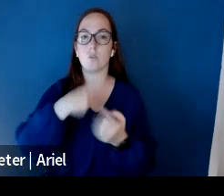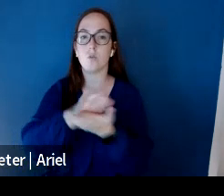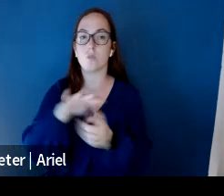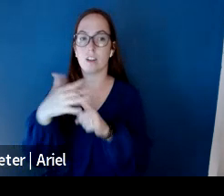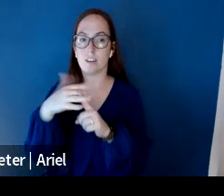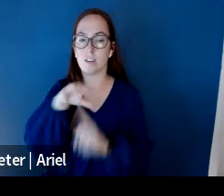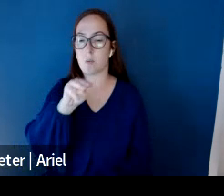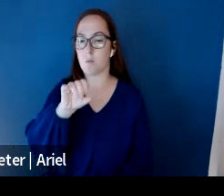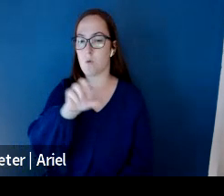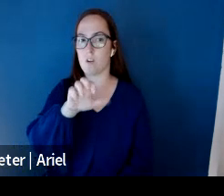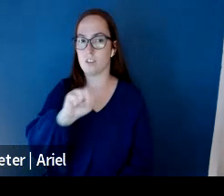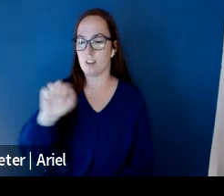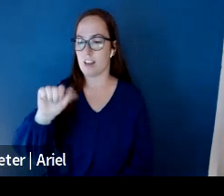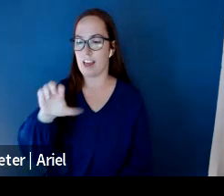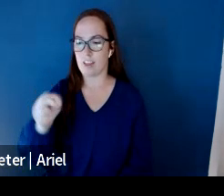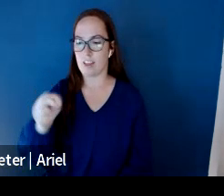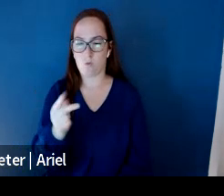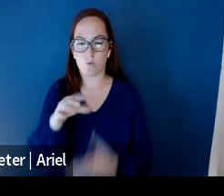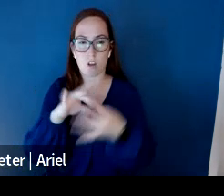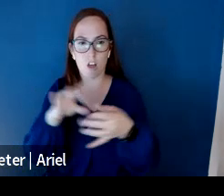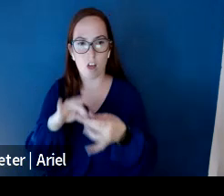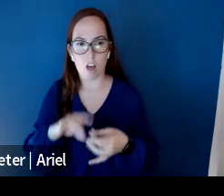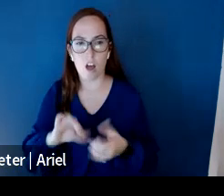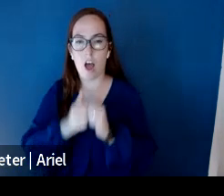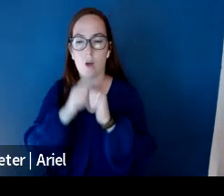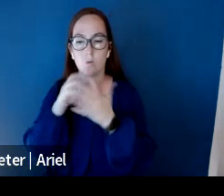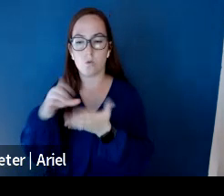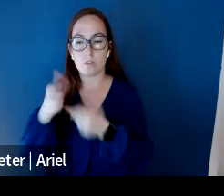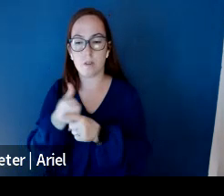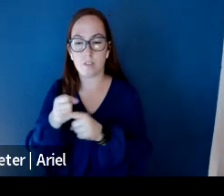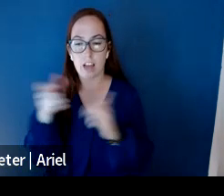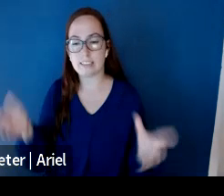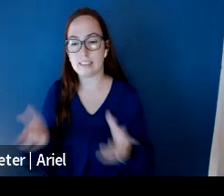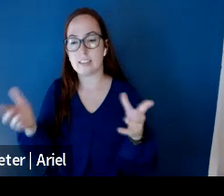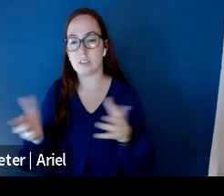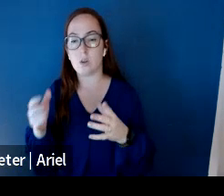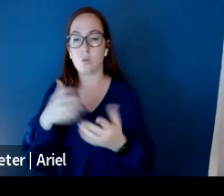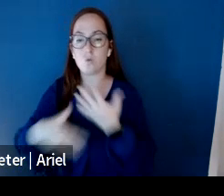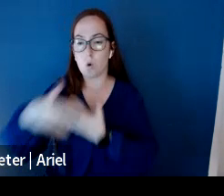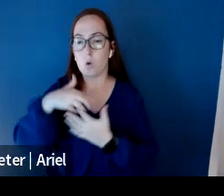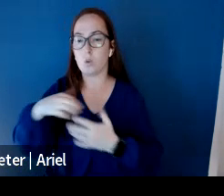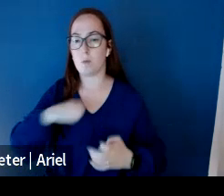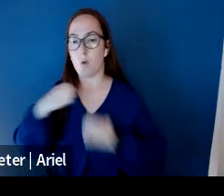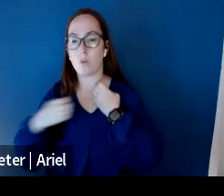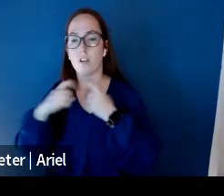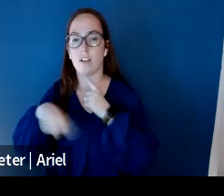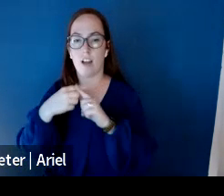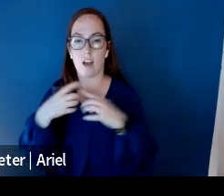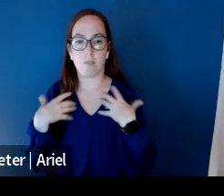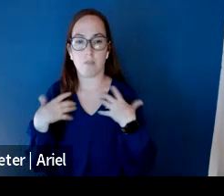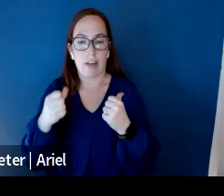can take to promote healthy social and emotional development of students at the school level. These actions